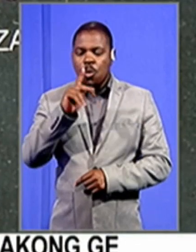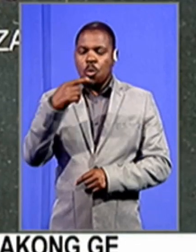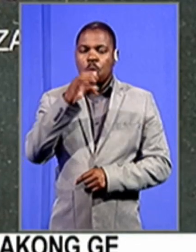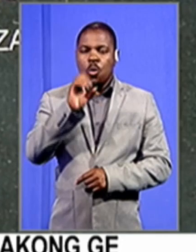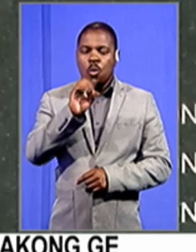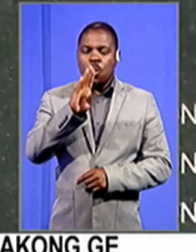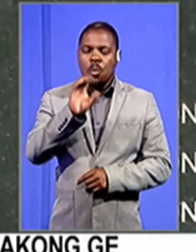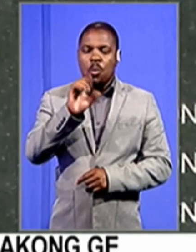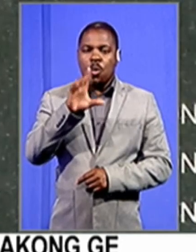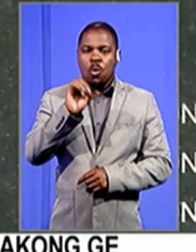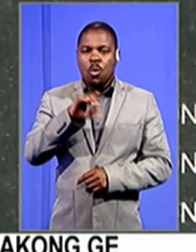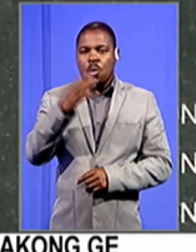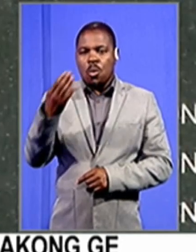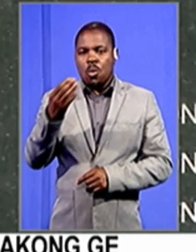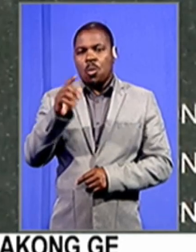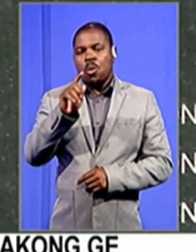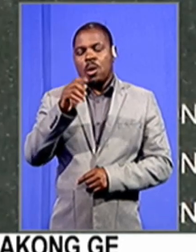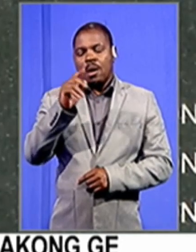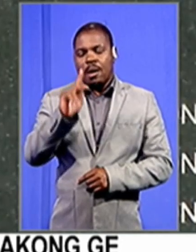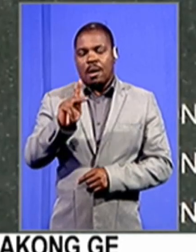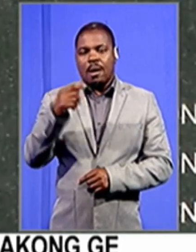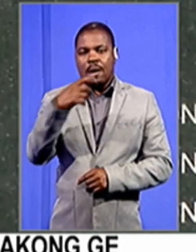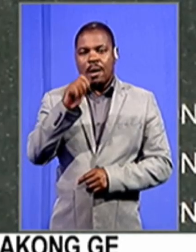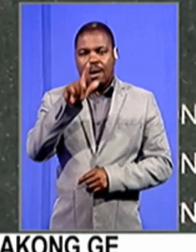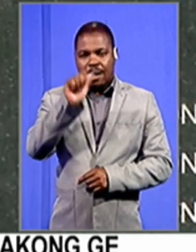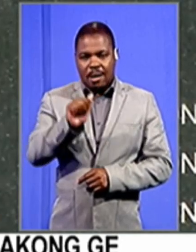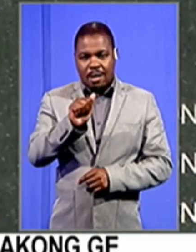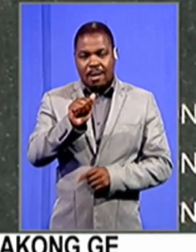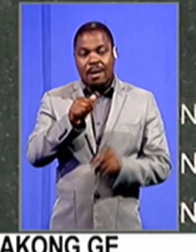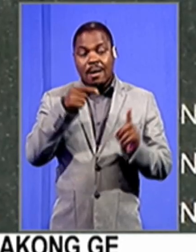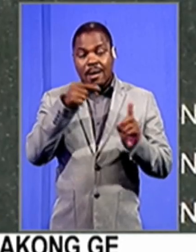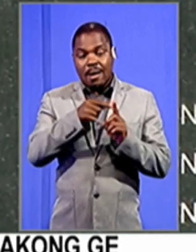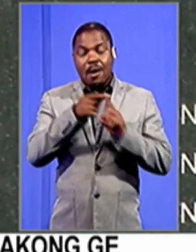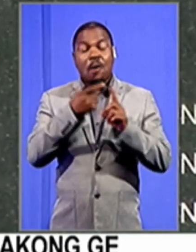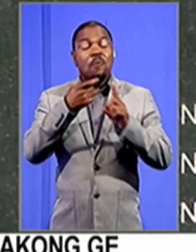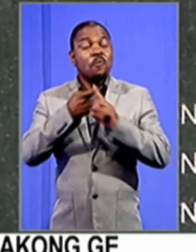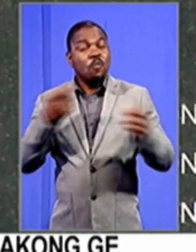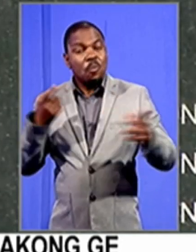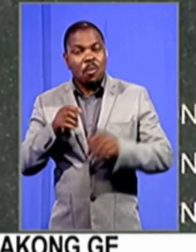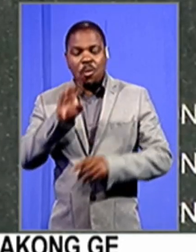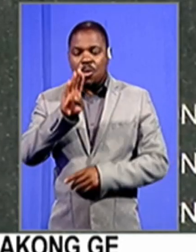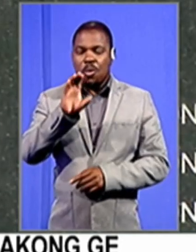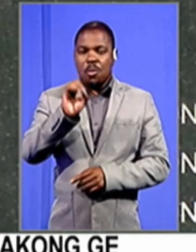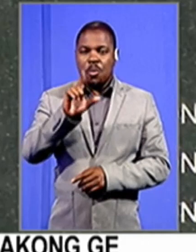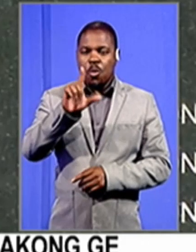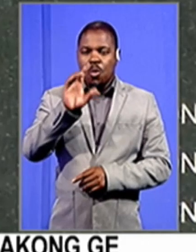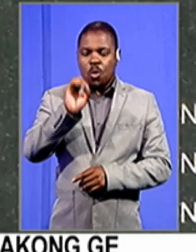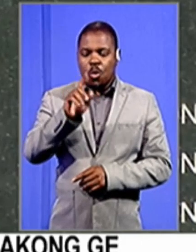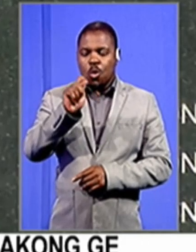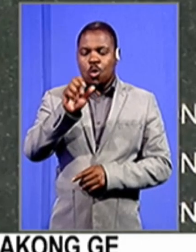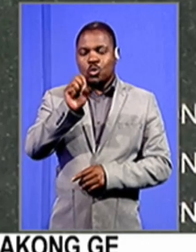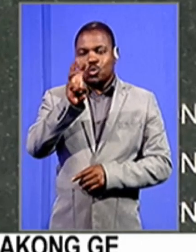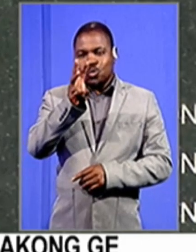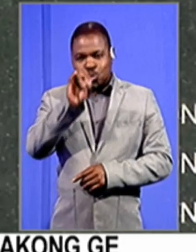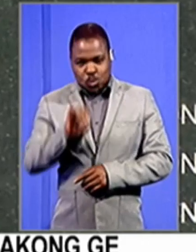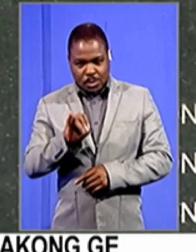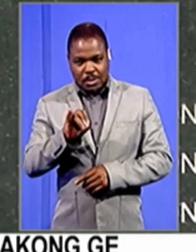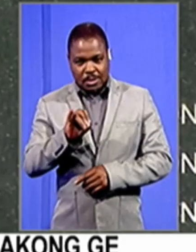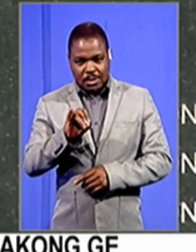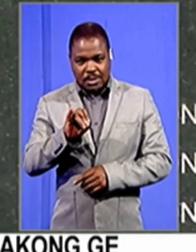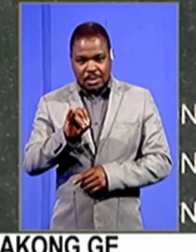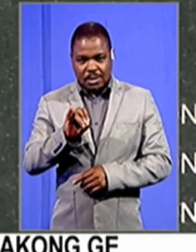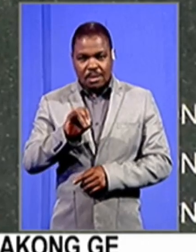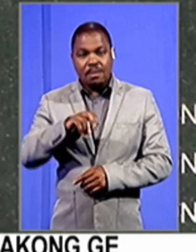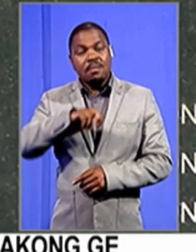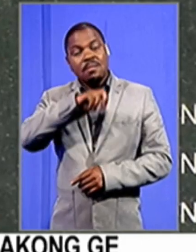ba khata ke ditou khalaka ke batho ba ba boyang bolozwi ha Kgošikgolo Motapa